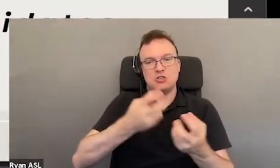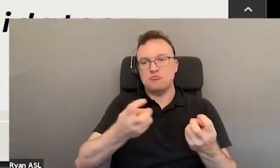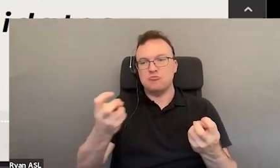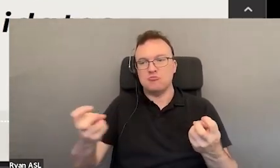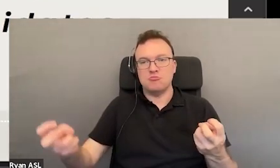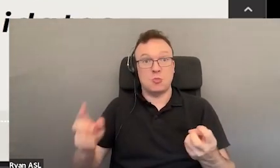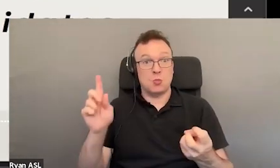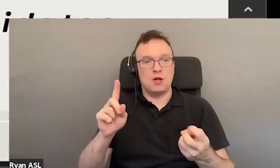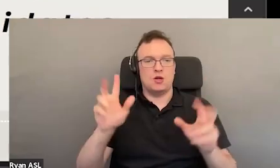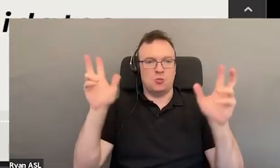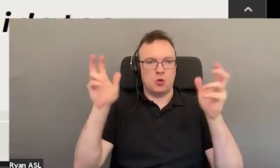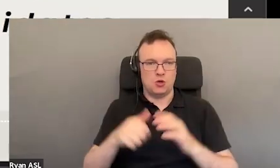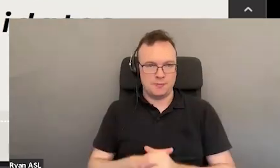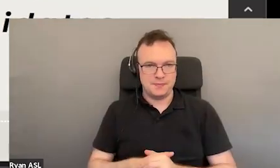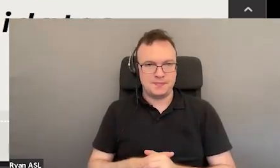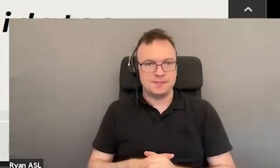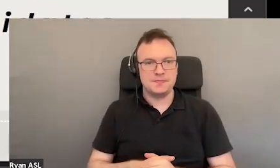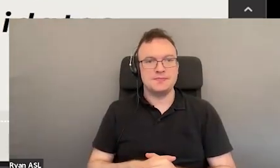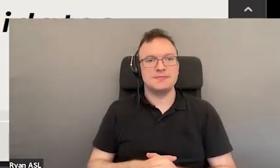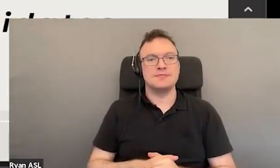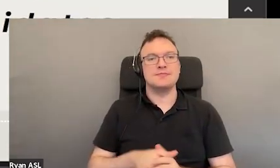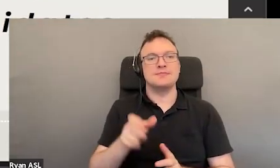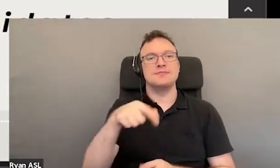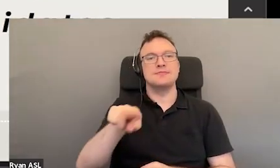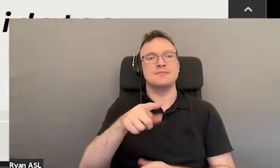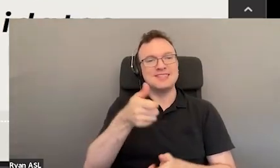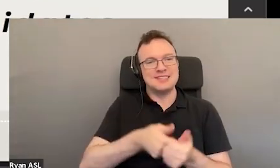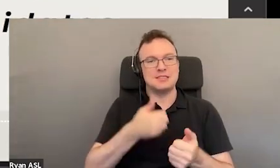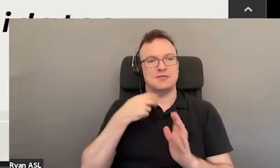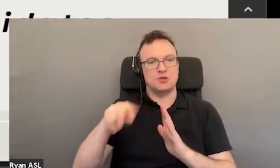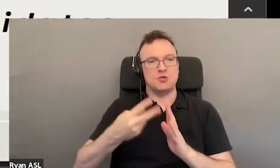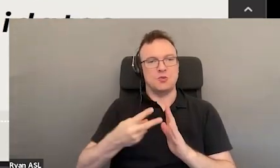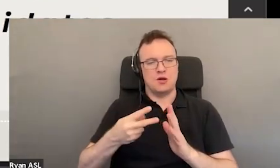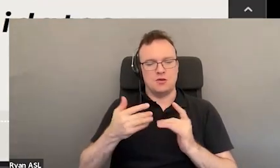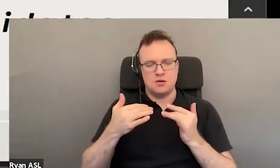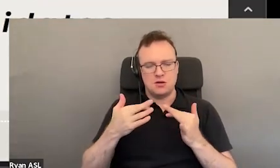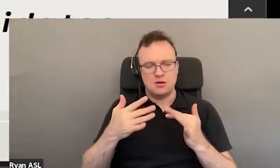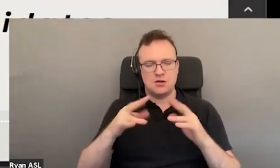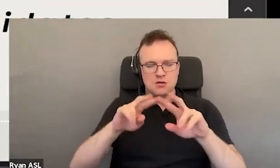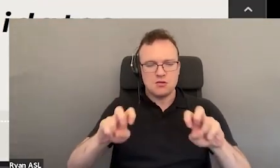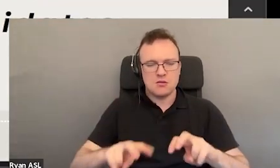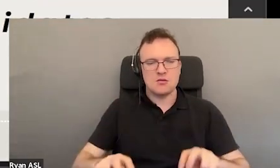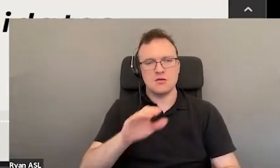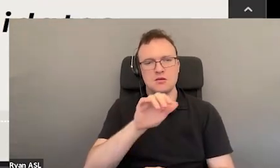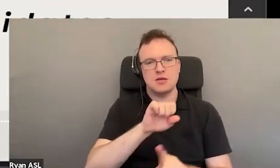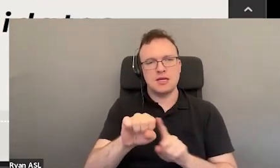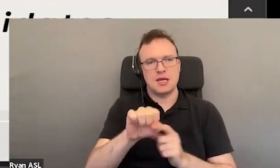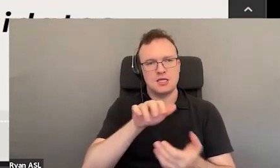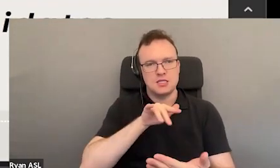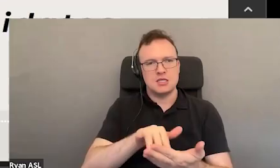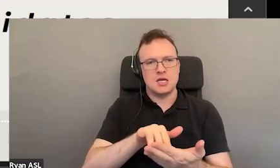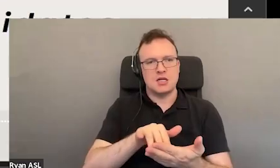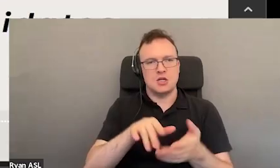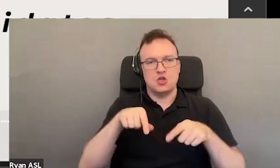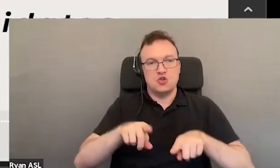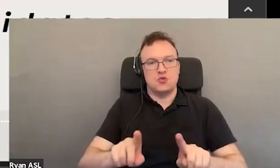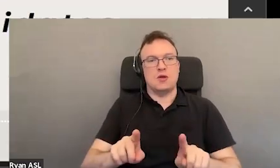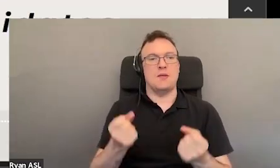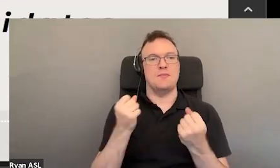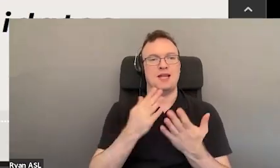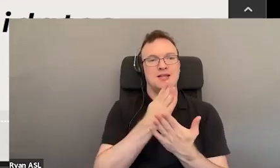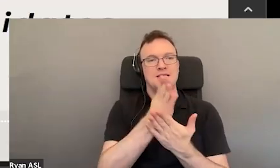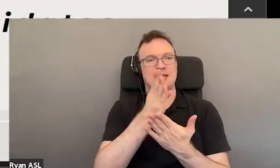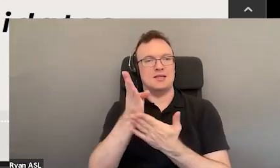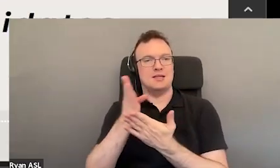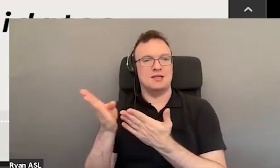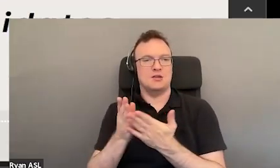computer. The candidates have 2 hours to work through a case study, during which they have access to various